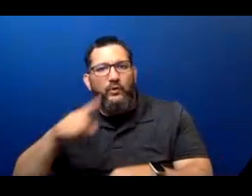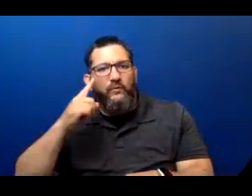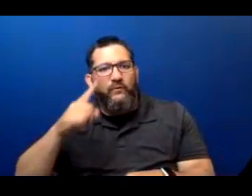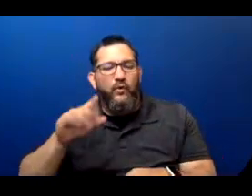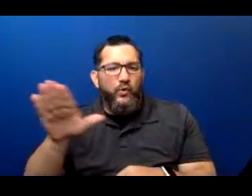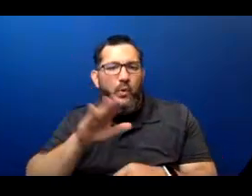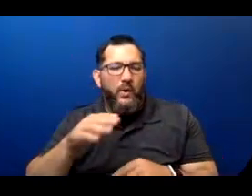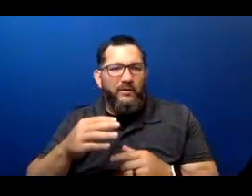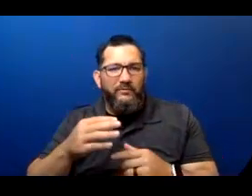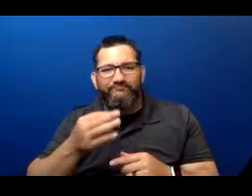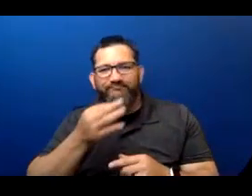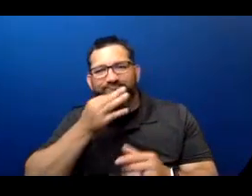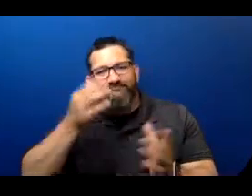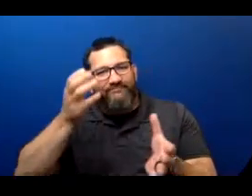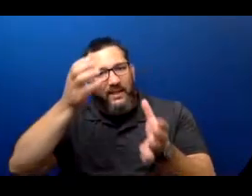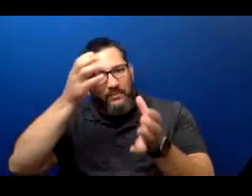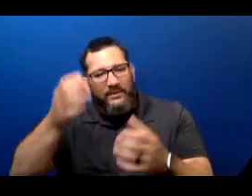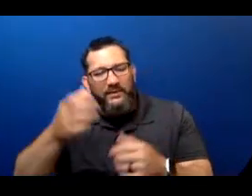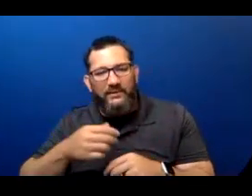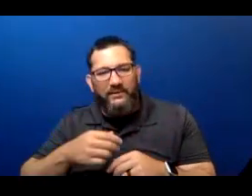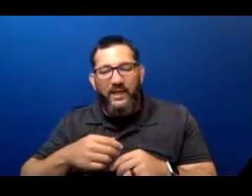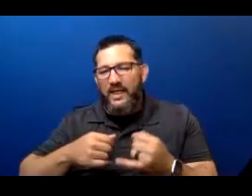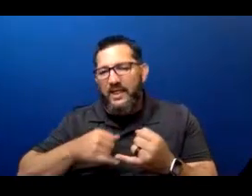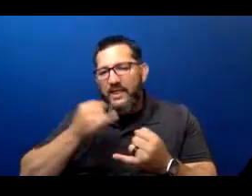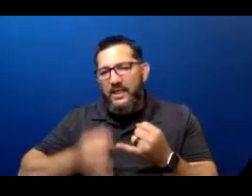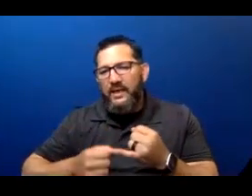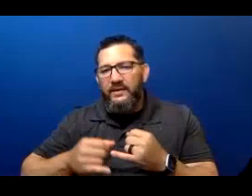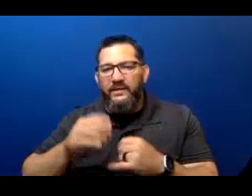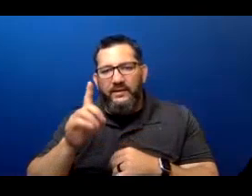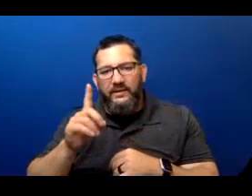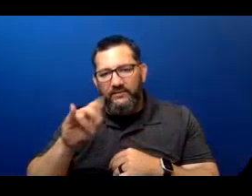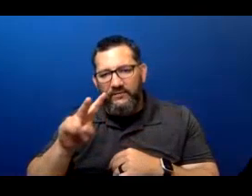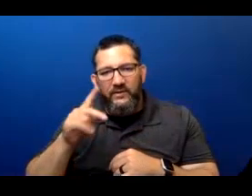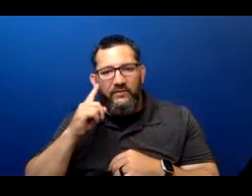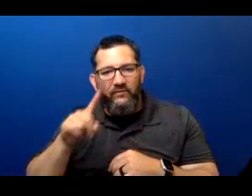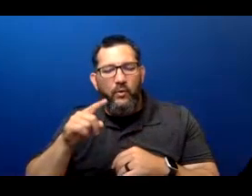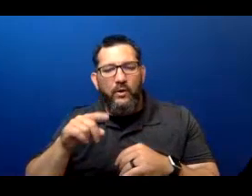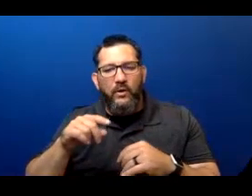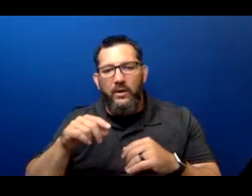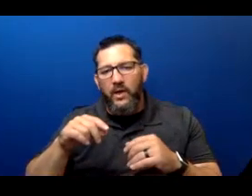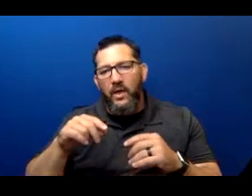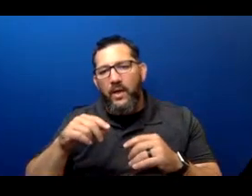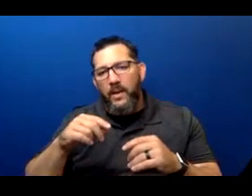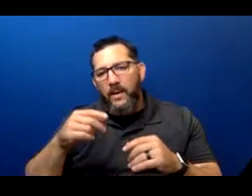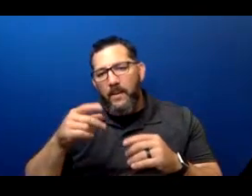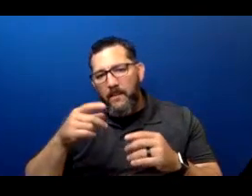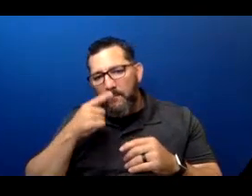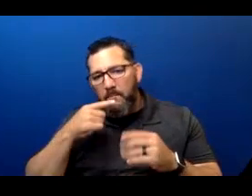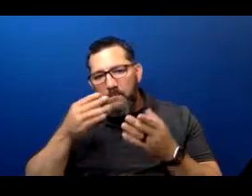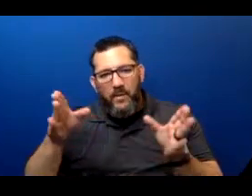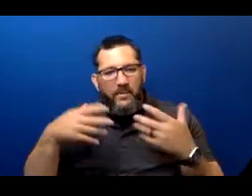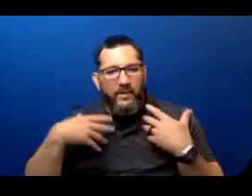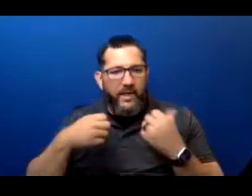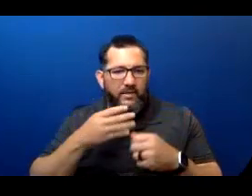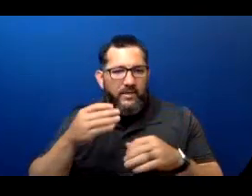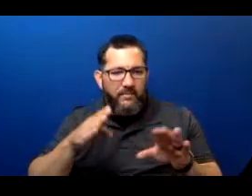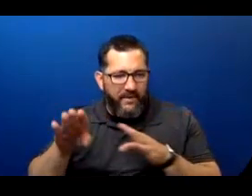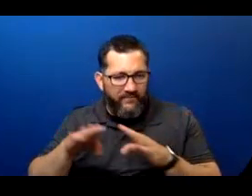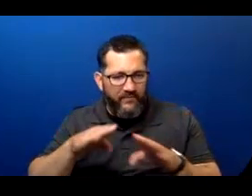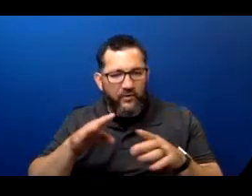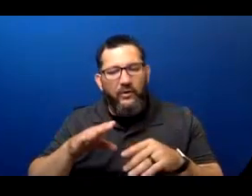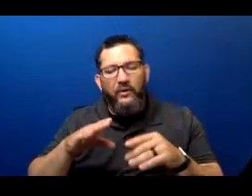And lastly, the Division of Public and Behavioral Health is required to do an annual report. And not to